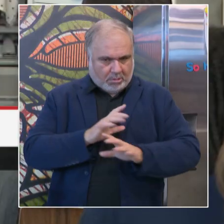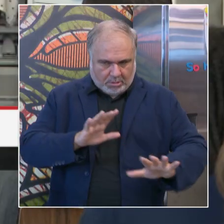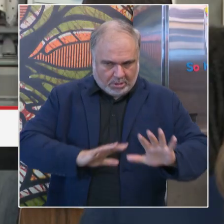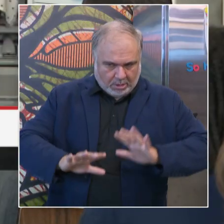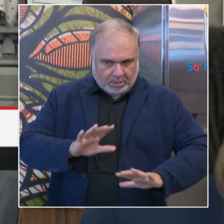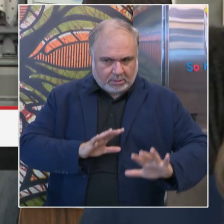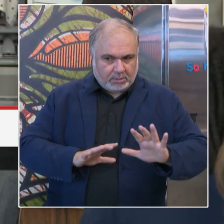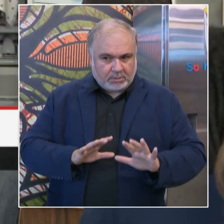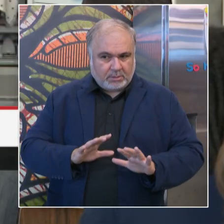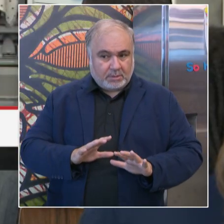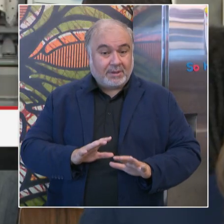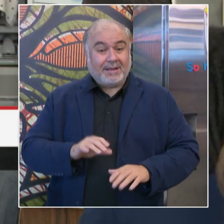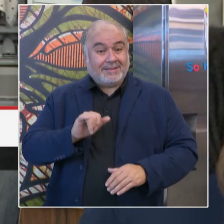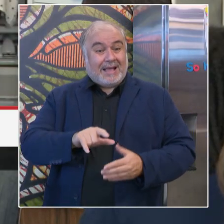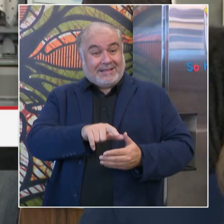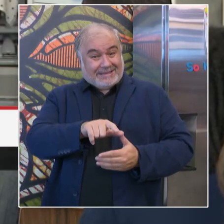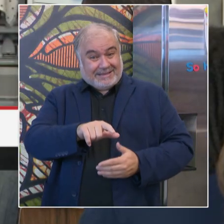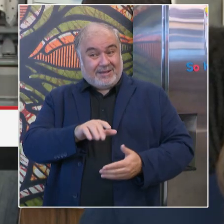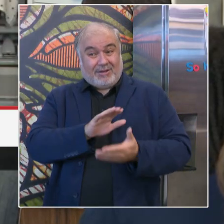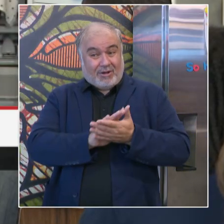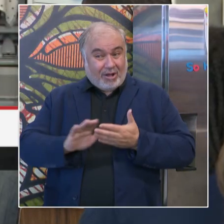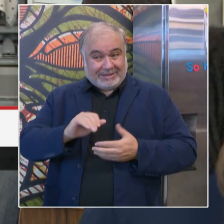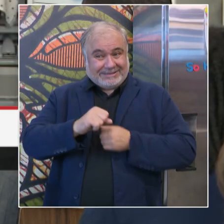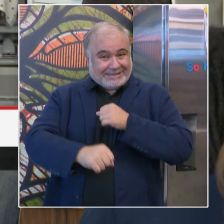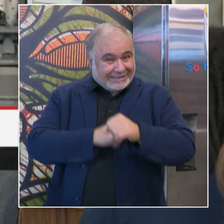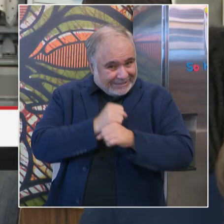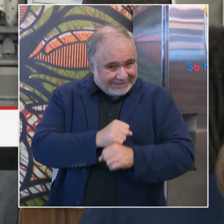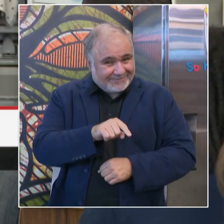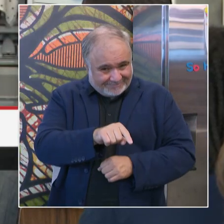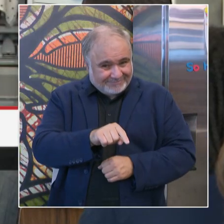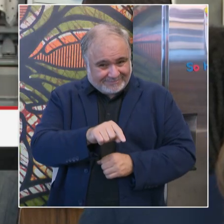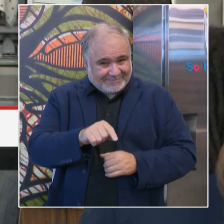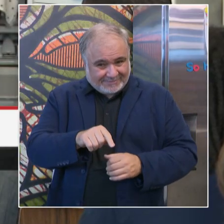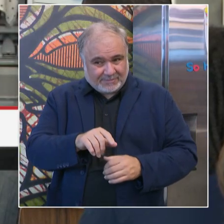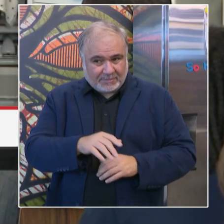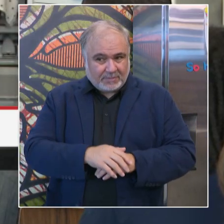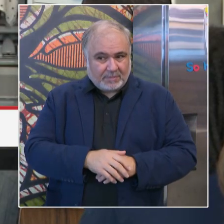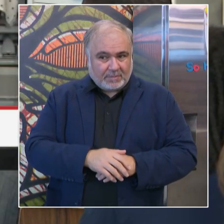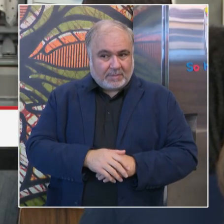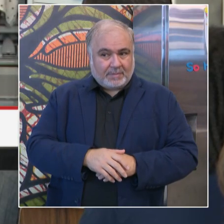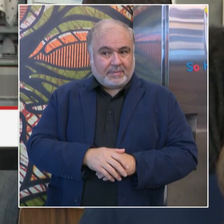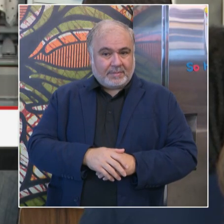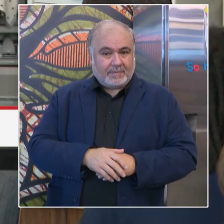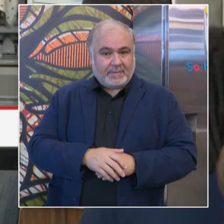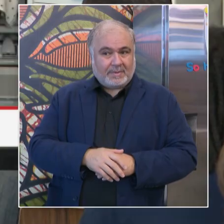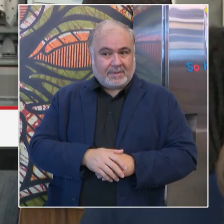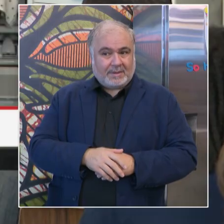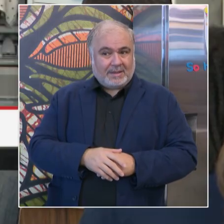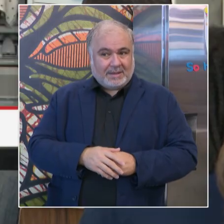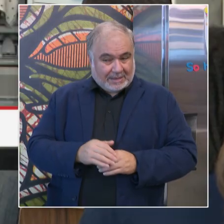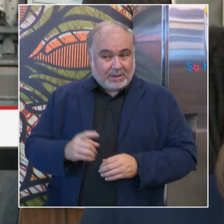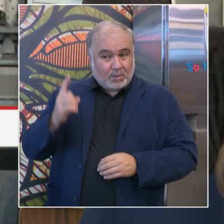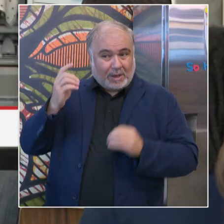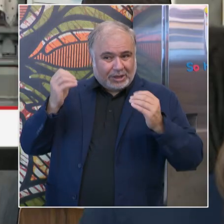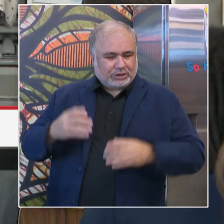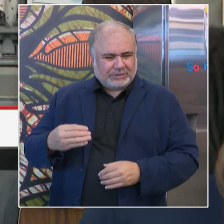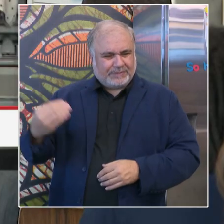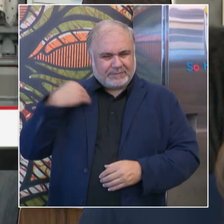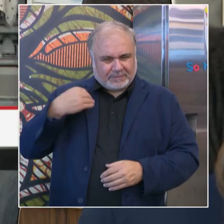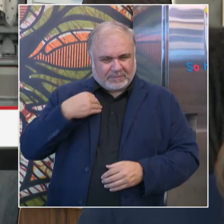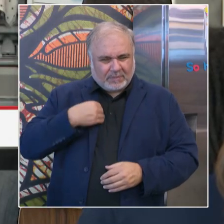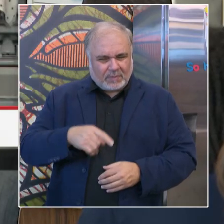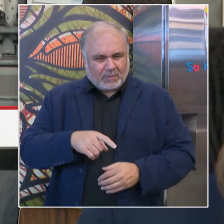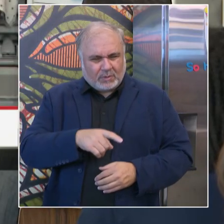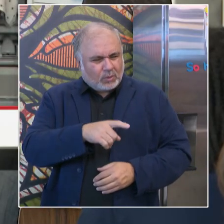Ms. Zimmerman, my ATC administrator, pulled me aside and asked, "Jonathan, why are you always late?" And I told her with a completely serious